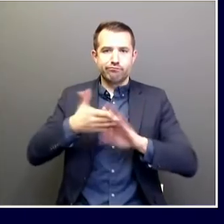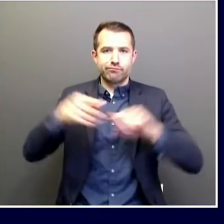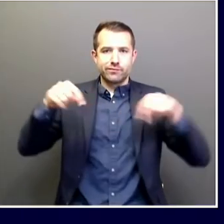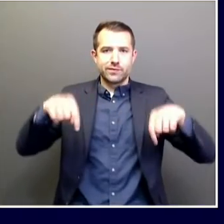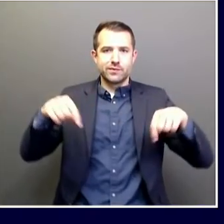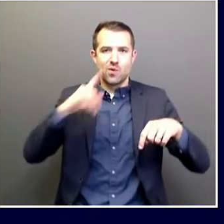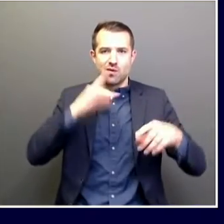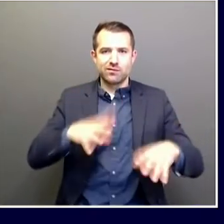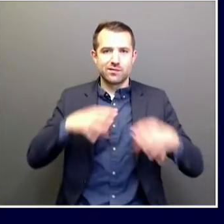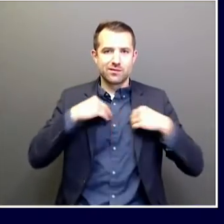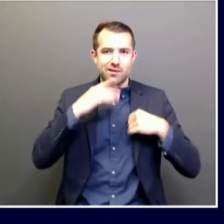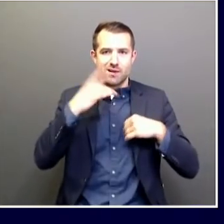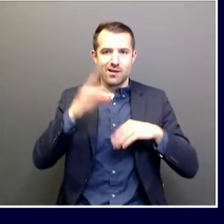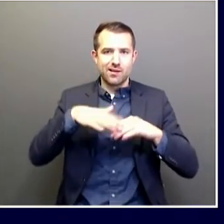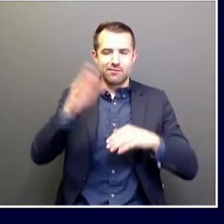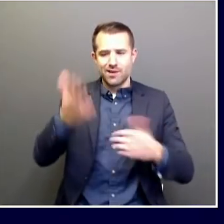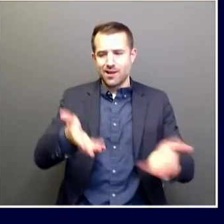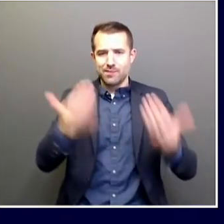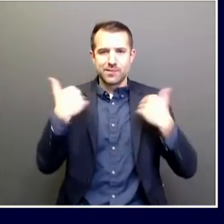bit more quickly.